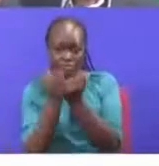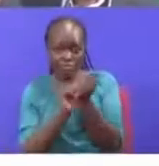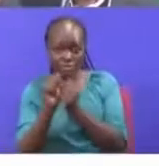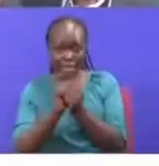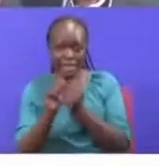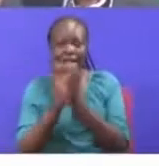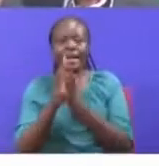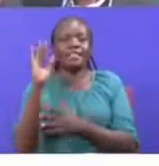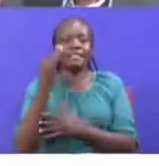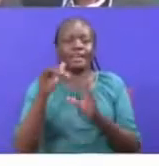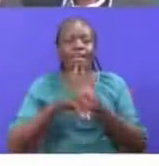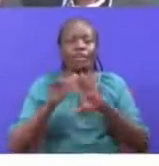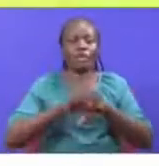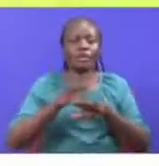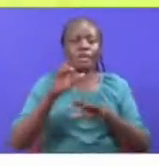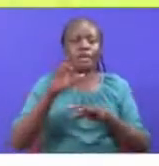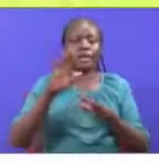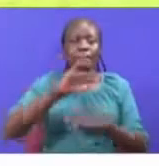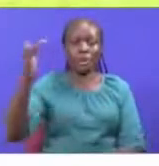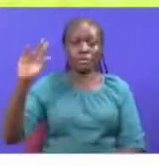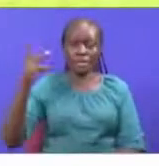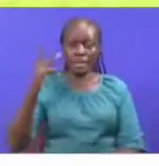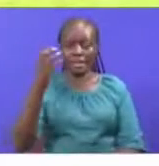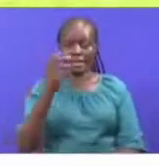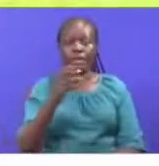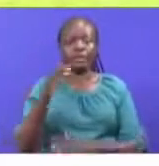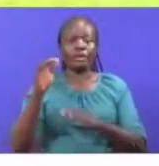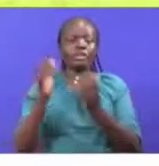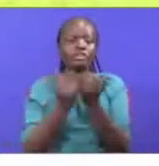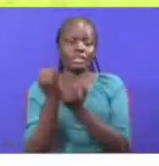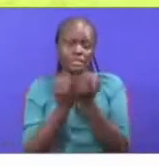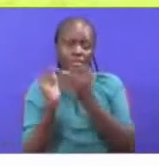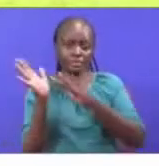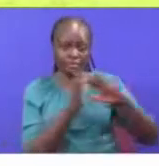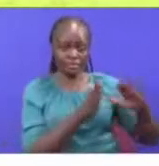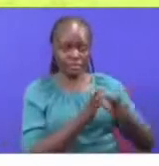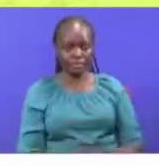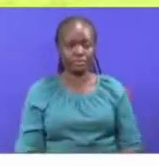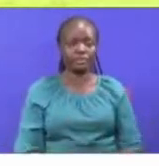in the Mount Kenya region on Saturday. Kennedy Kimani, Hope TV Newswatch, Nairobi.